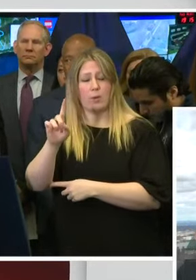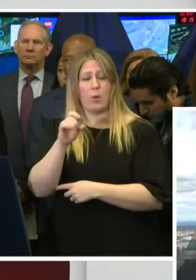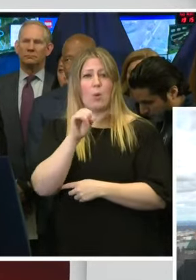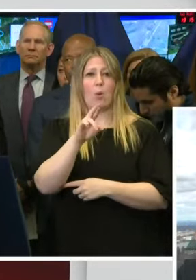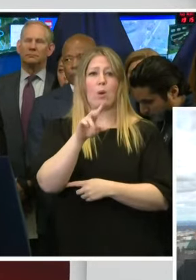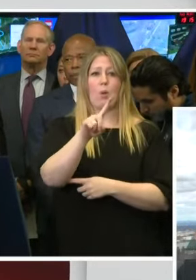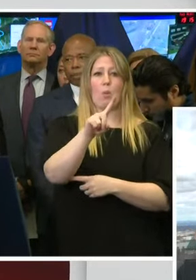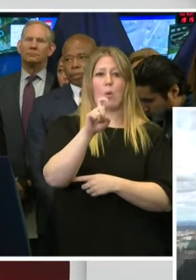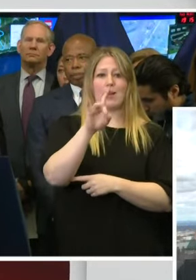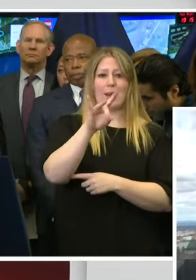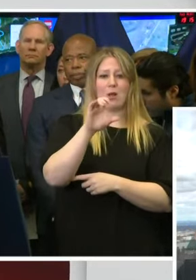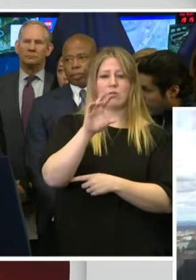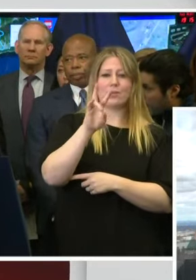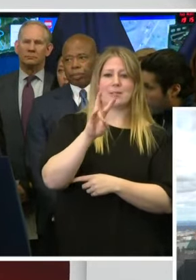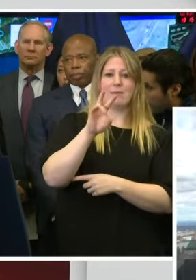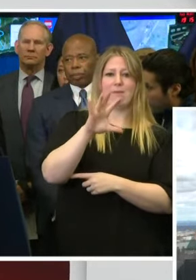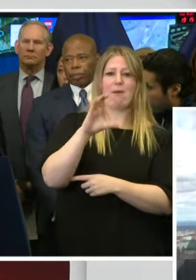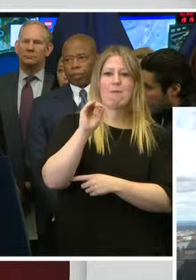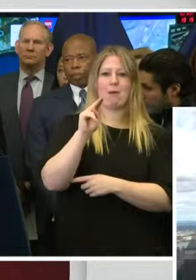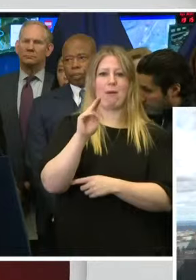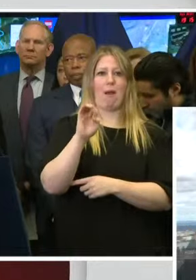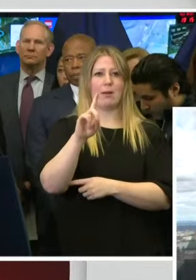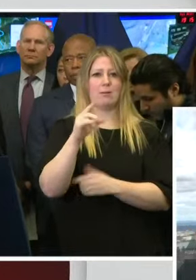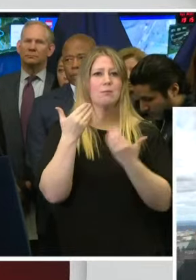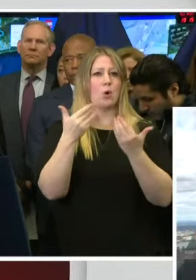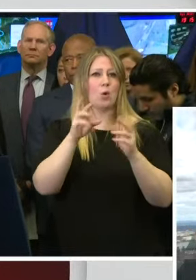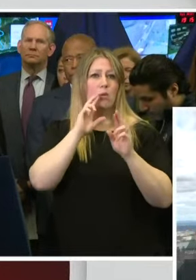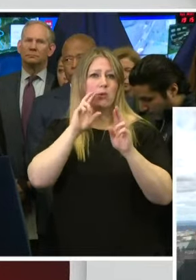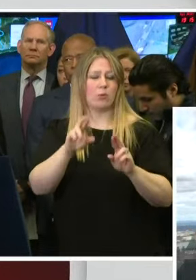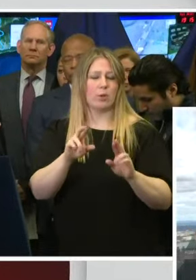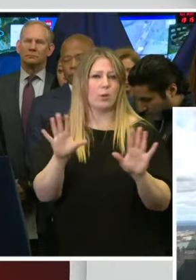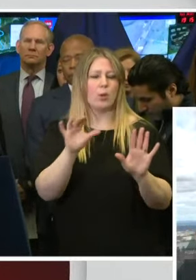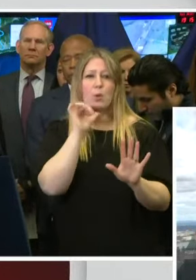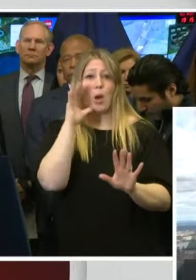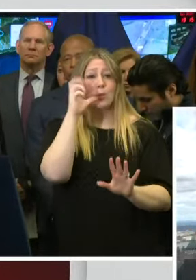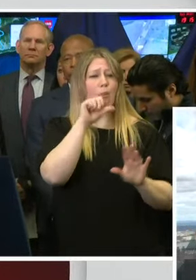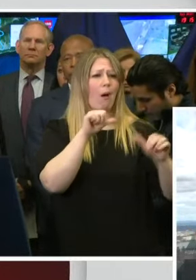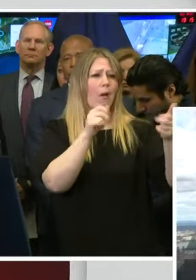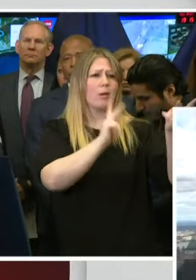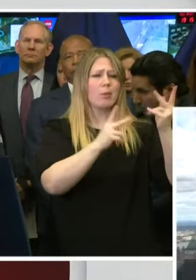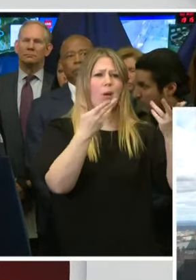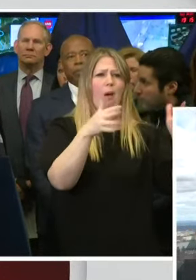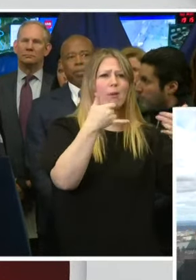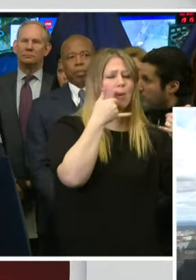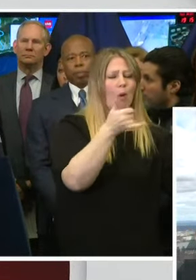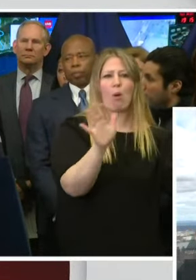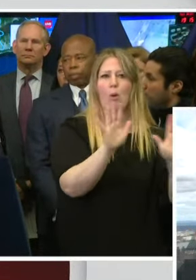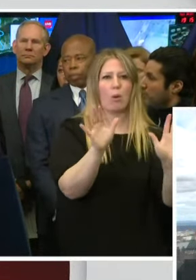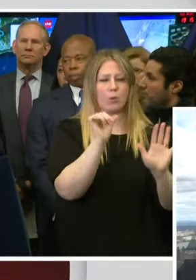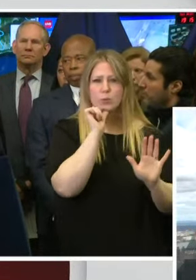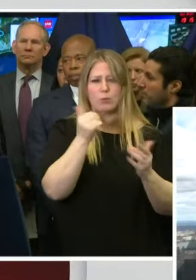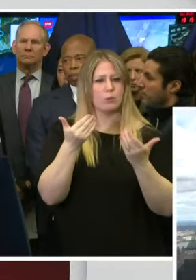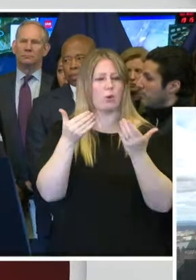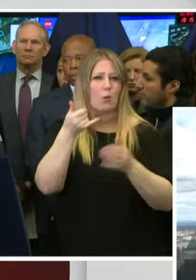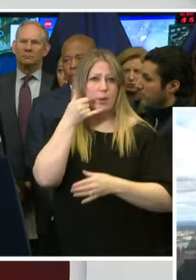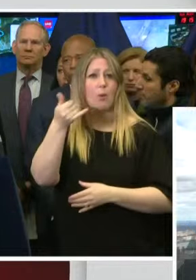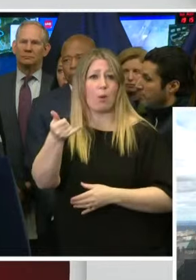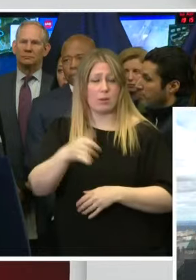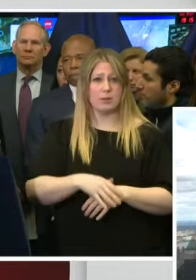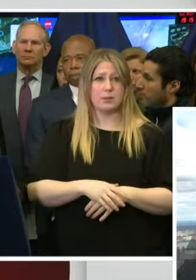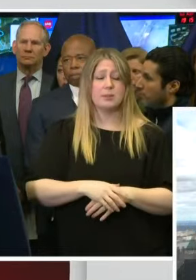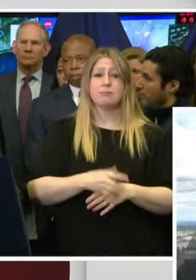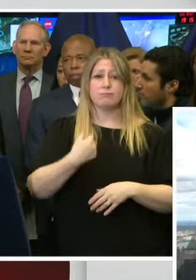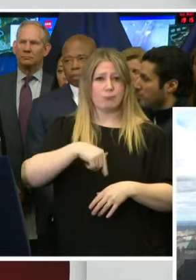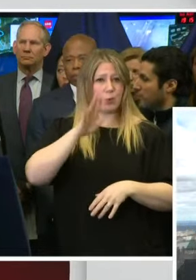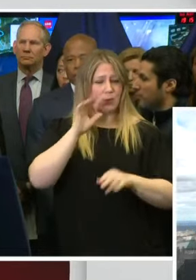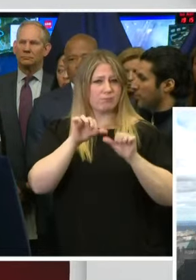1-800-75-CON-ED and report the gas leak. Do not assume that somebody else has reported. So if you smell gas, call us or call 911 immediately. Otherwise, we'll continue our inspections and all looks